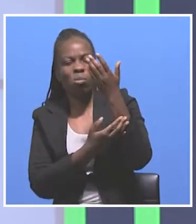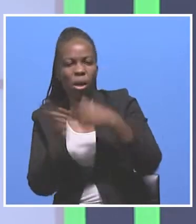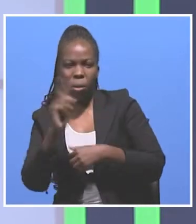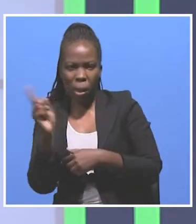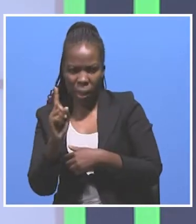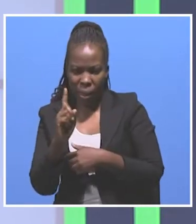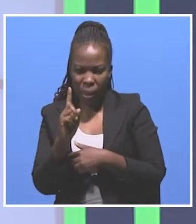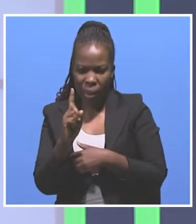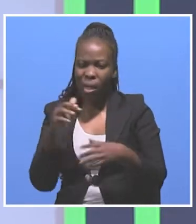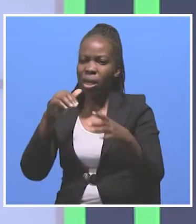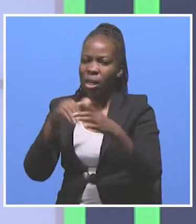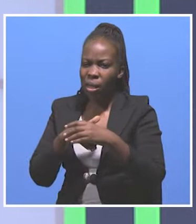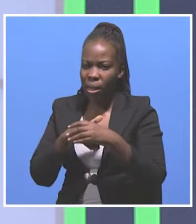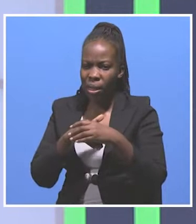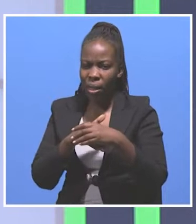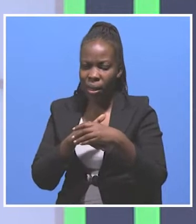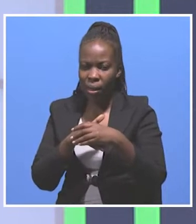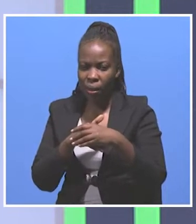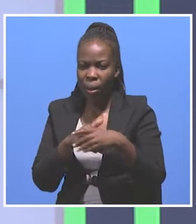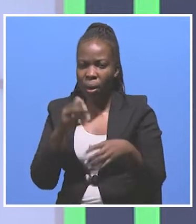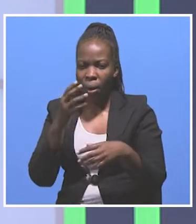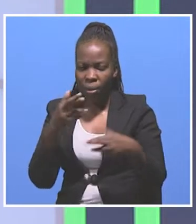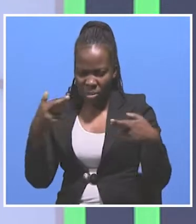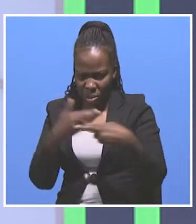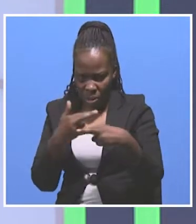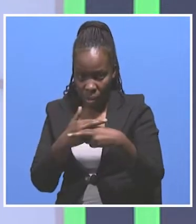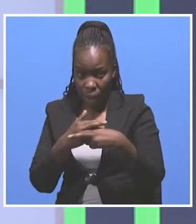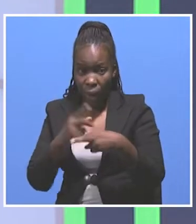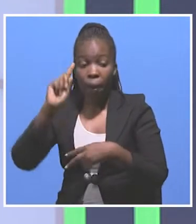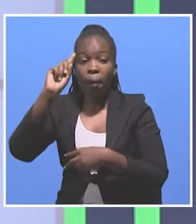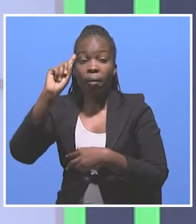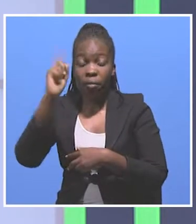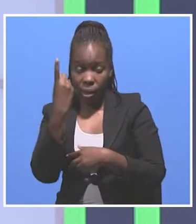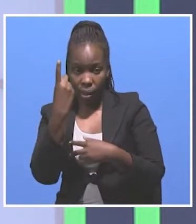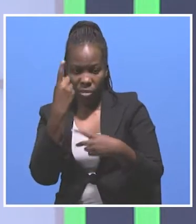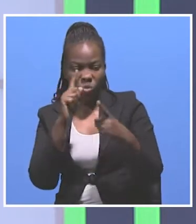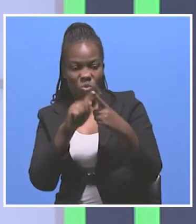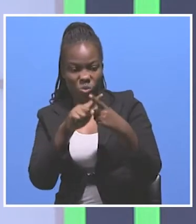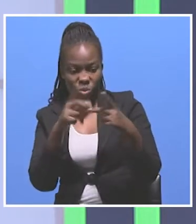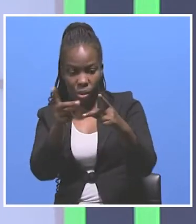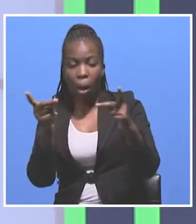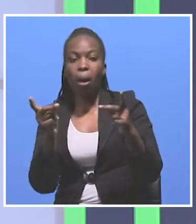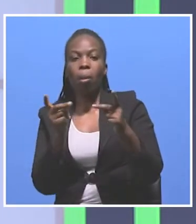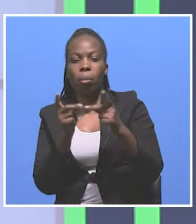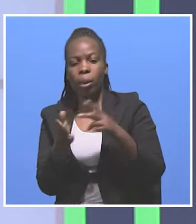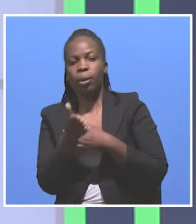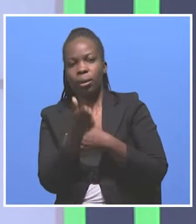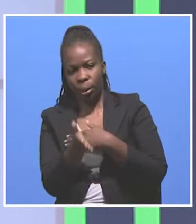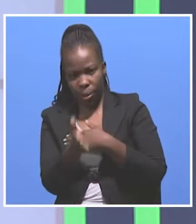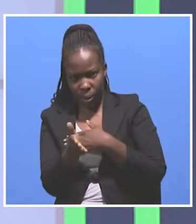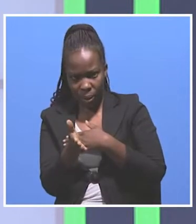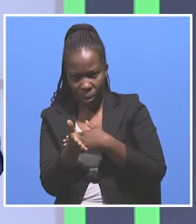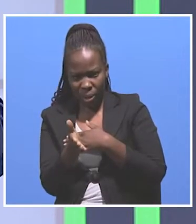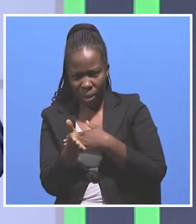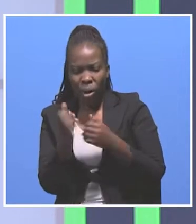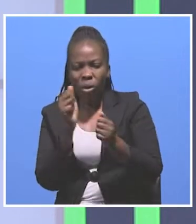the bedroom? Is it by the auntie's place? So number one, the place which is taking care of